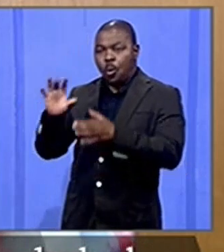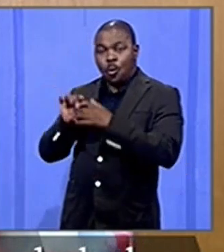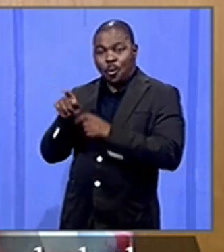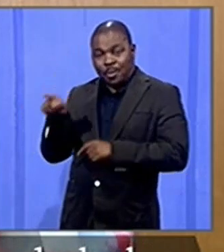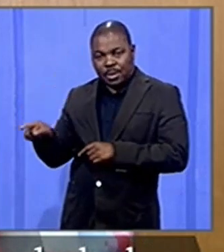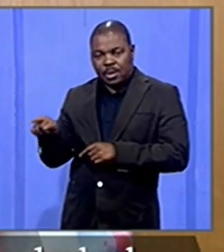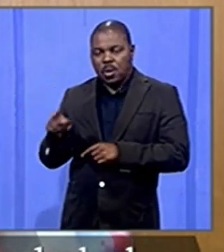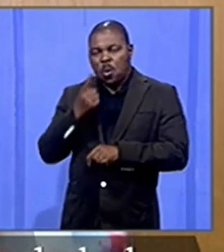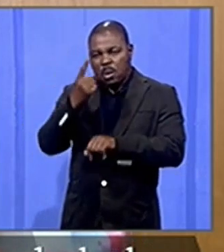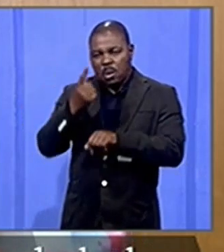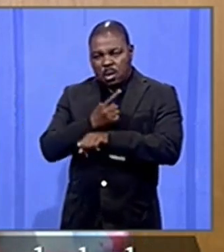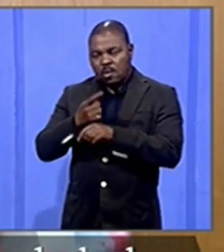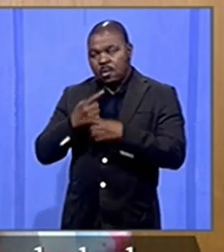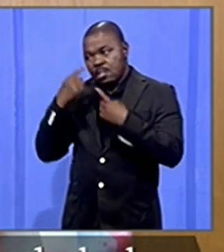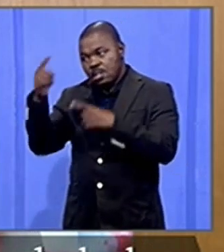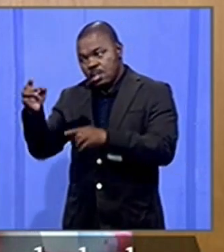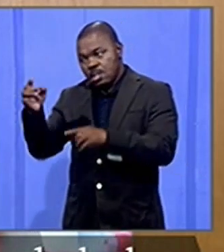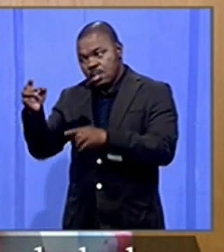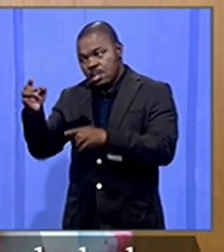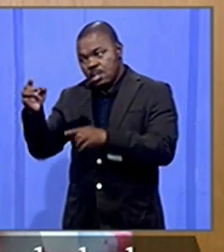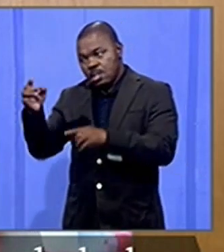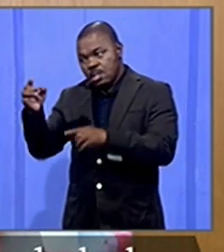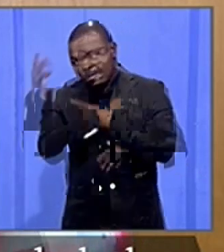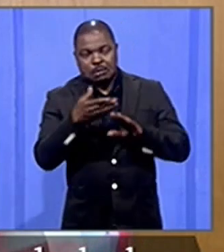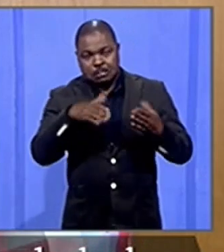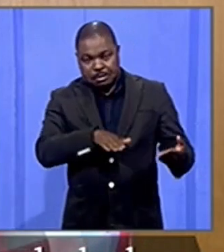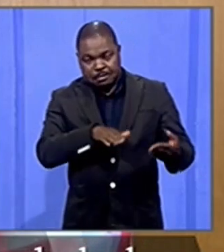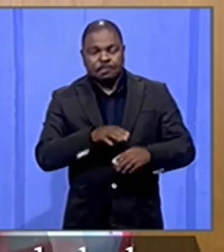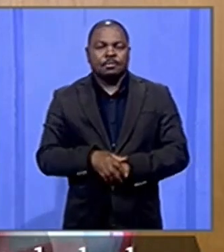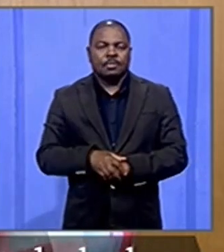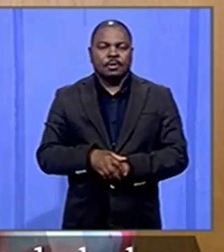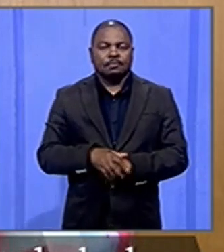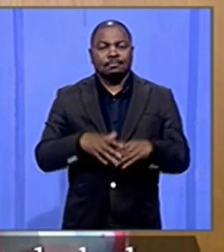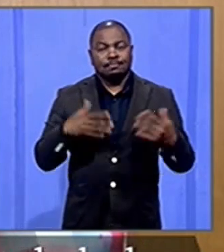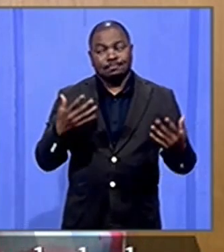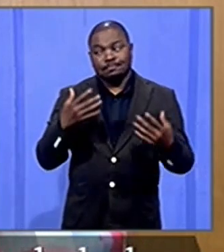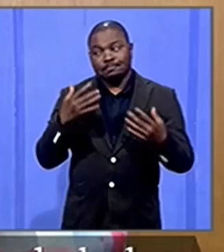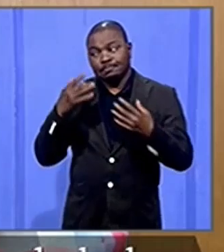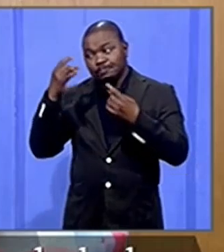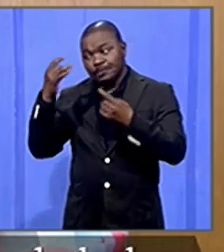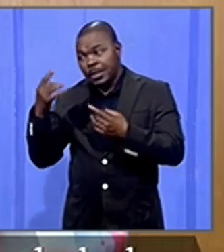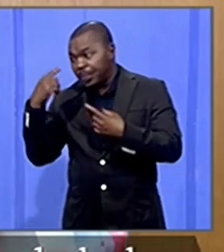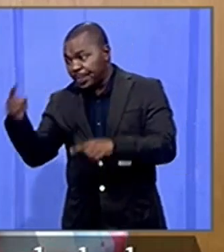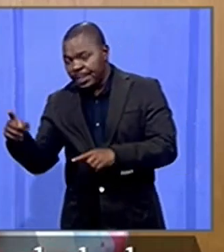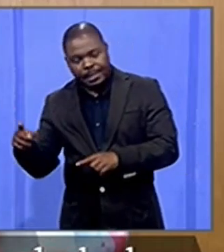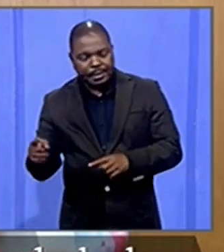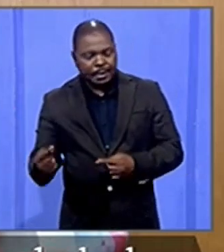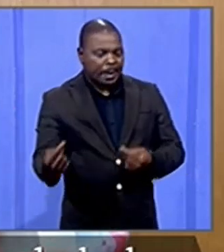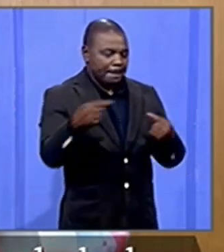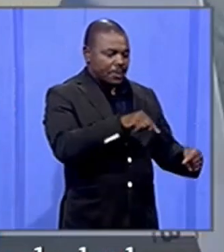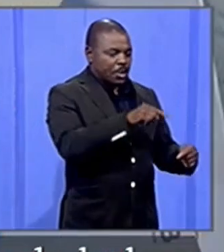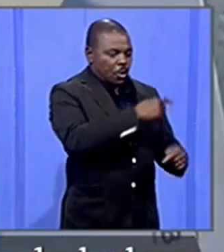an hour to inform them of the death. And they gave the hospital a report that there was no one at home. Go